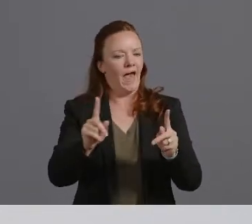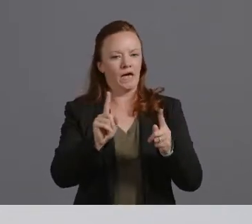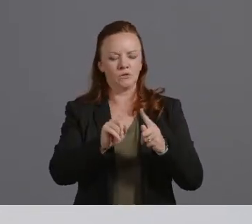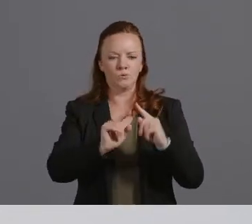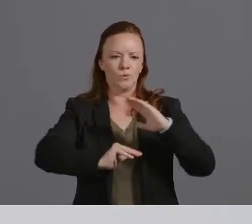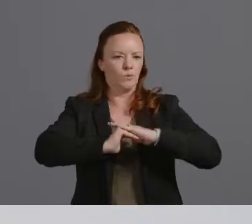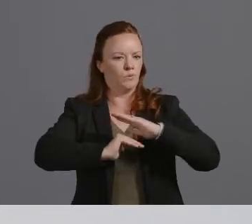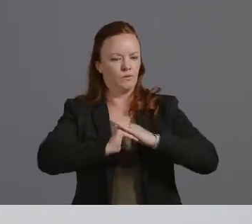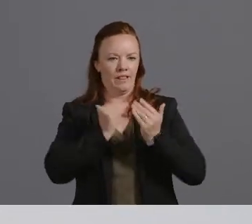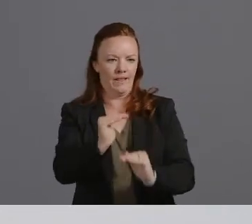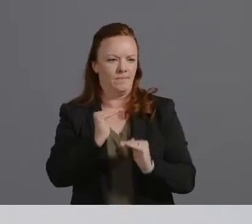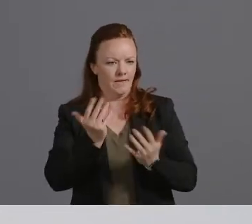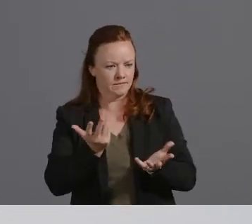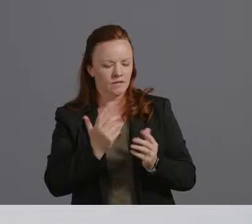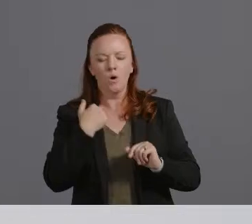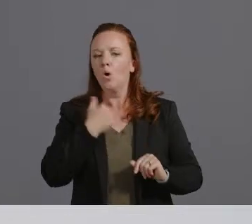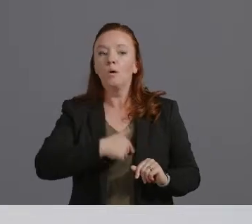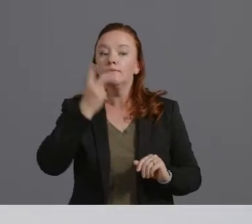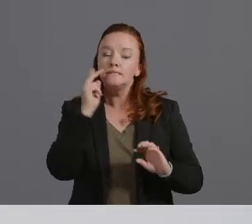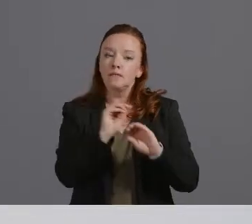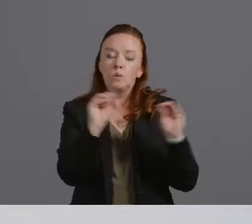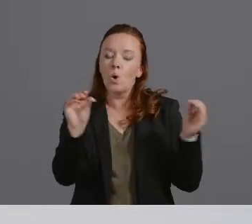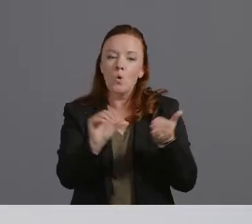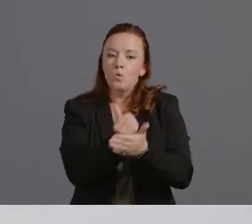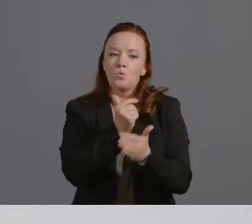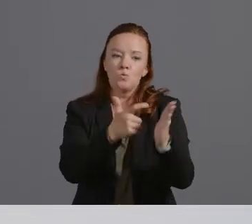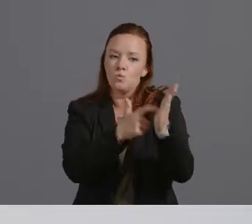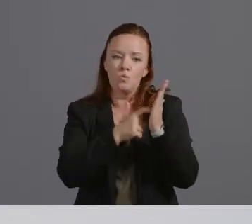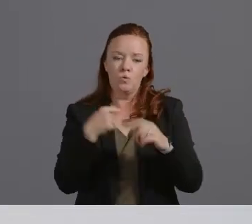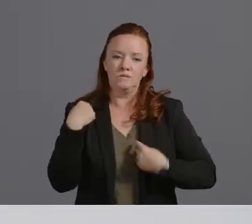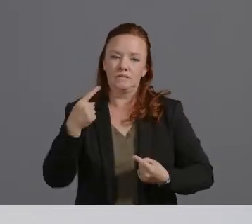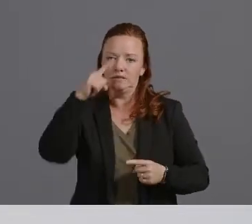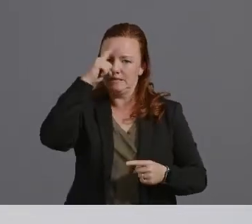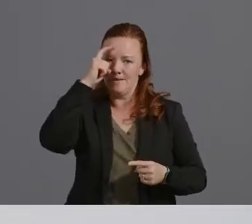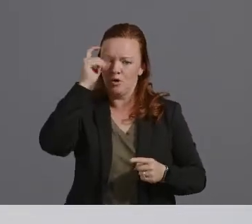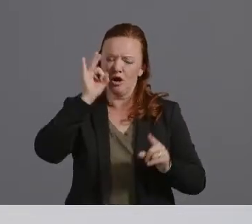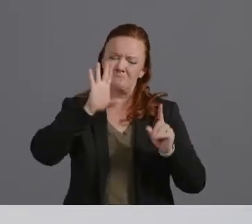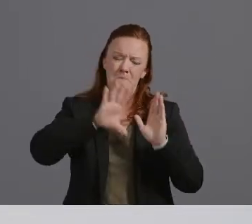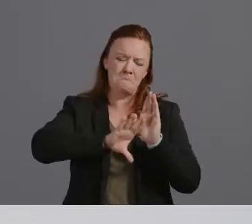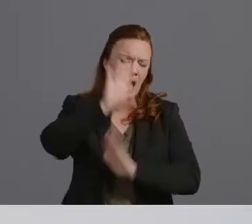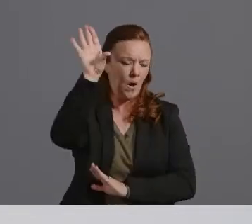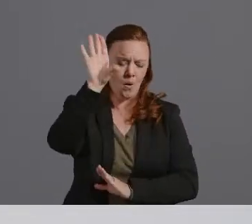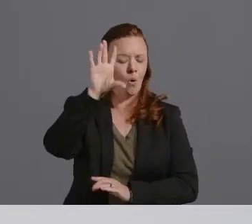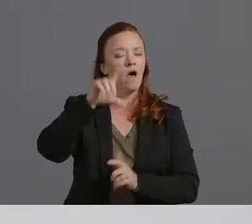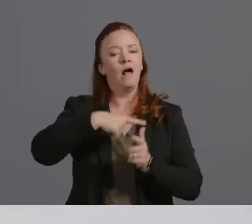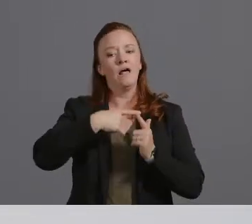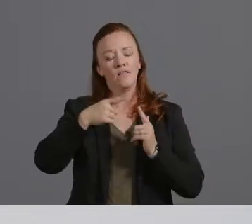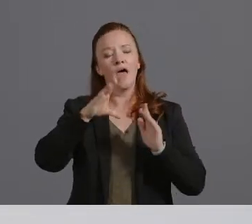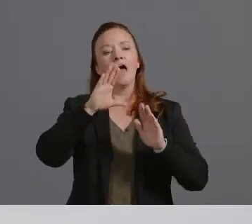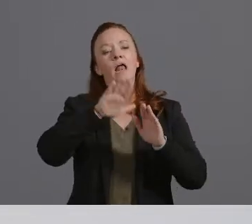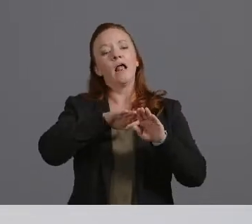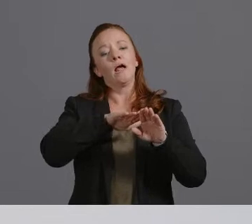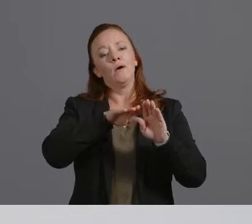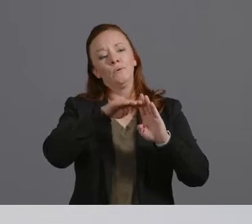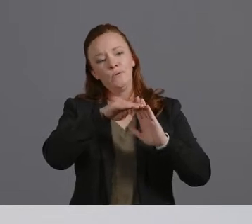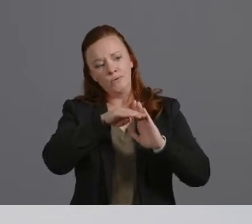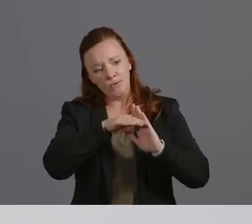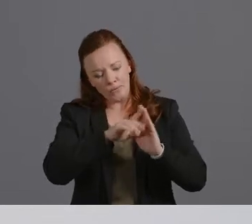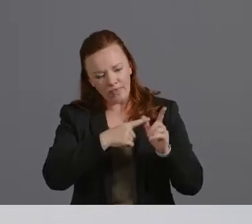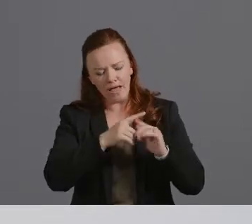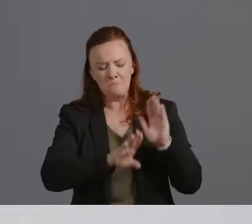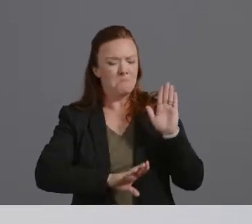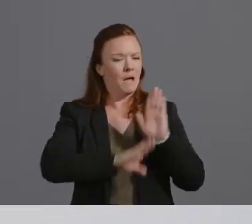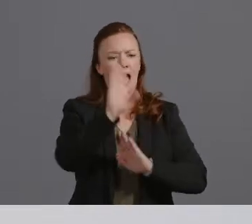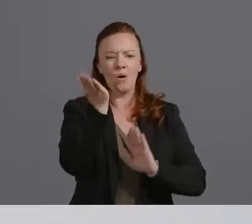haven't really seen any new measures since the summer. We had that huge spike, then the slow came afterwards, and then we saw a